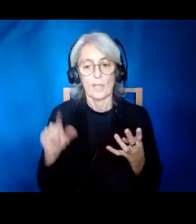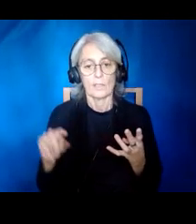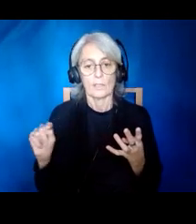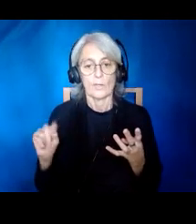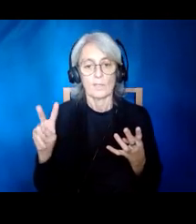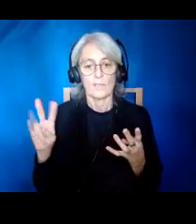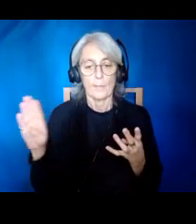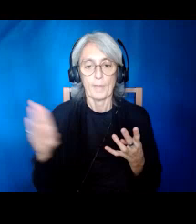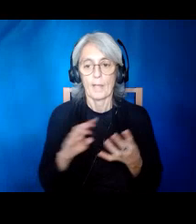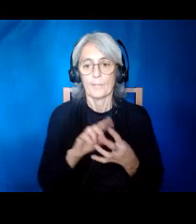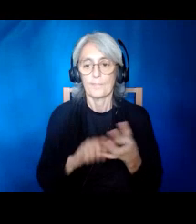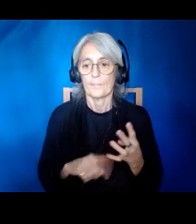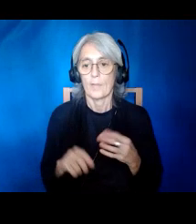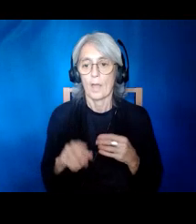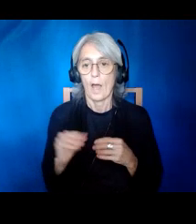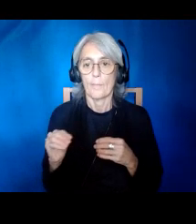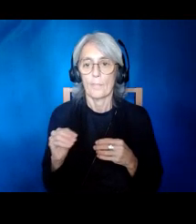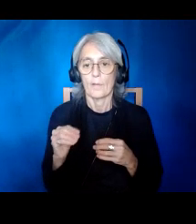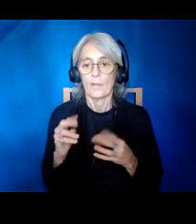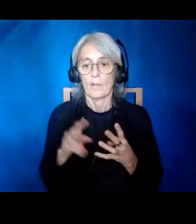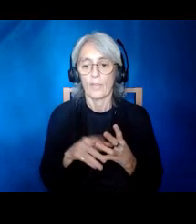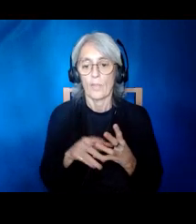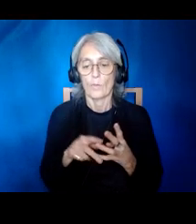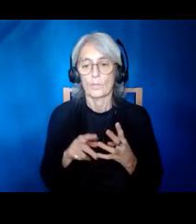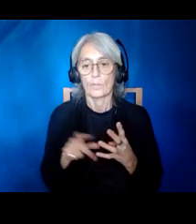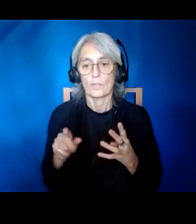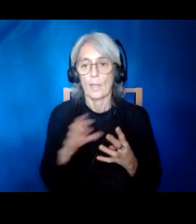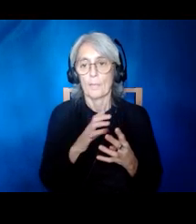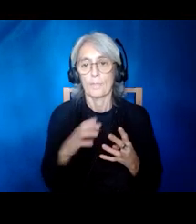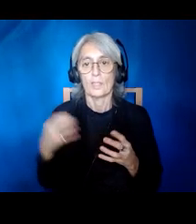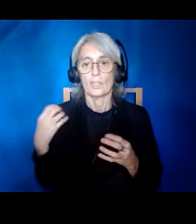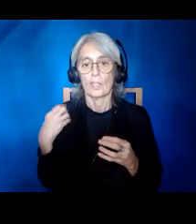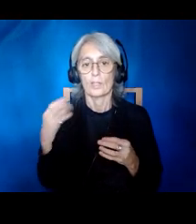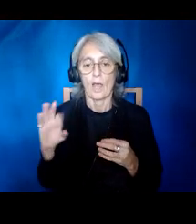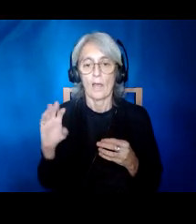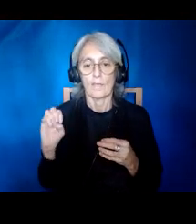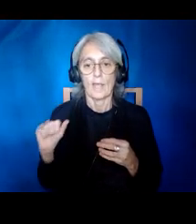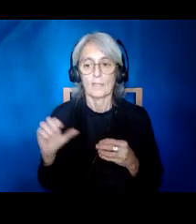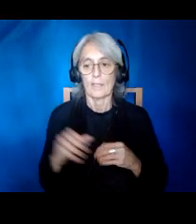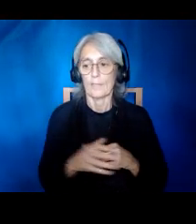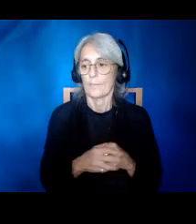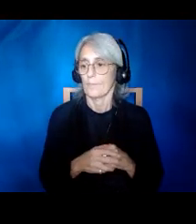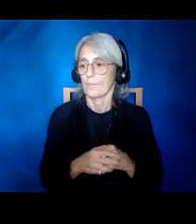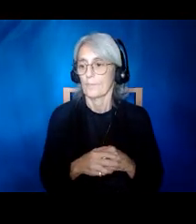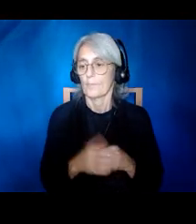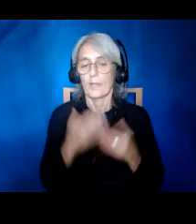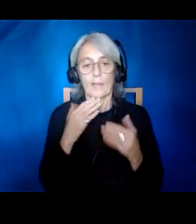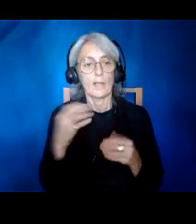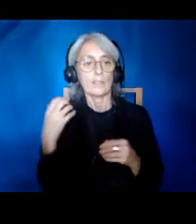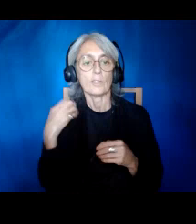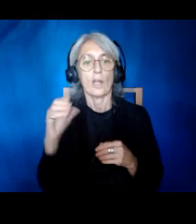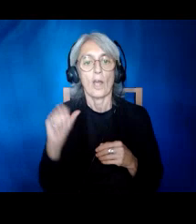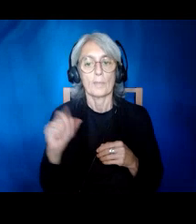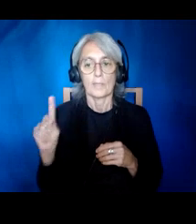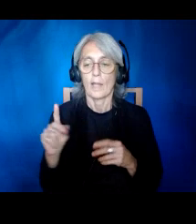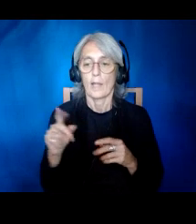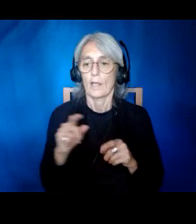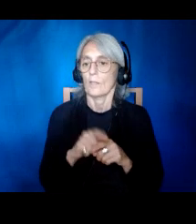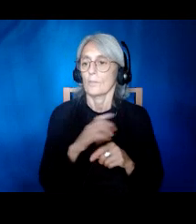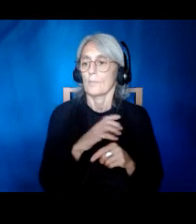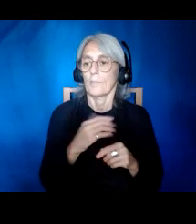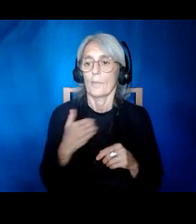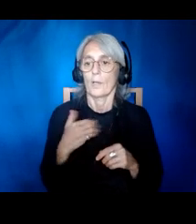Vleck. The latter two are subcommittee chairs of the EAC. I'd also like to thank Chair Armas-Kelly and committee member